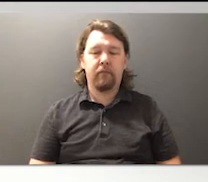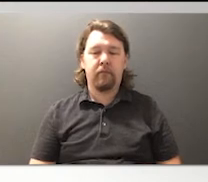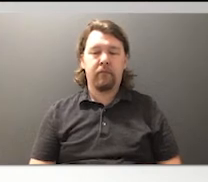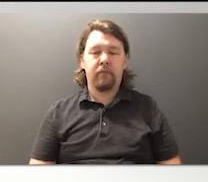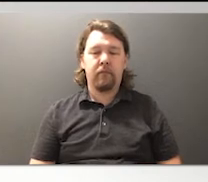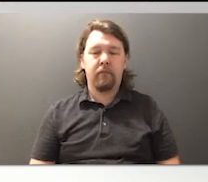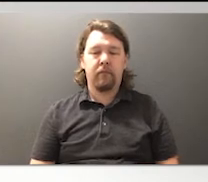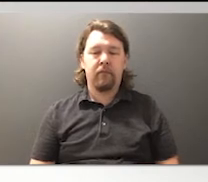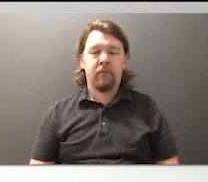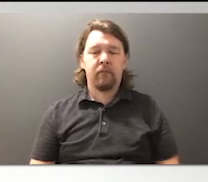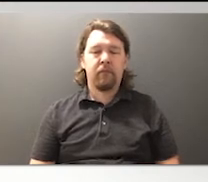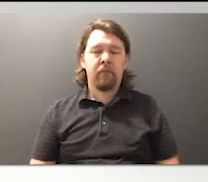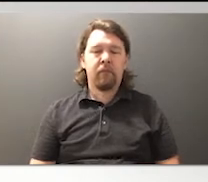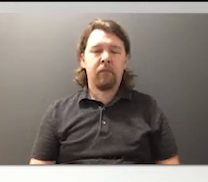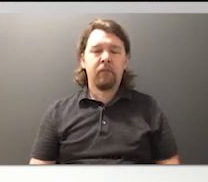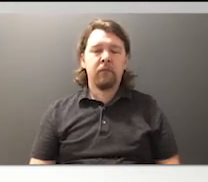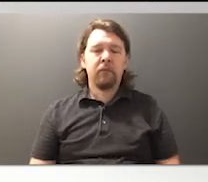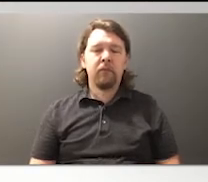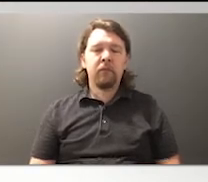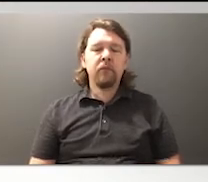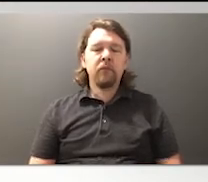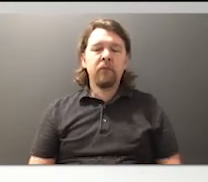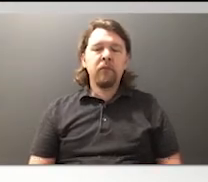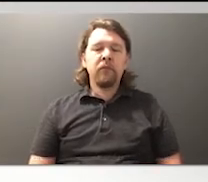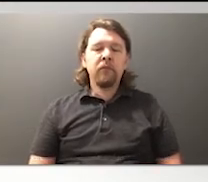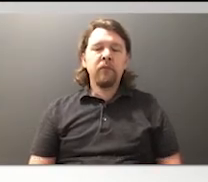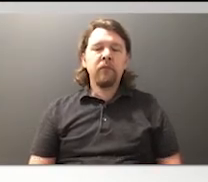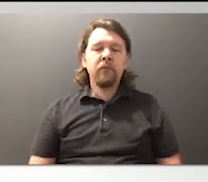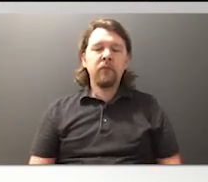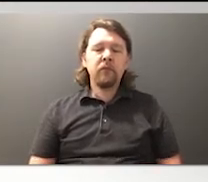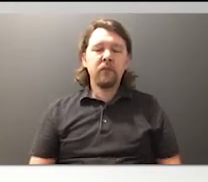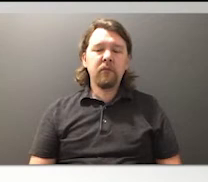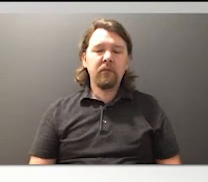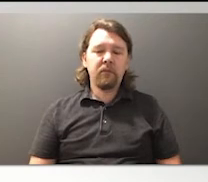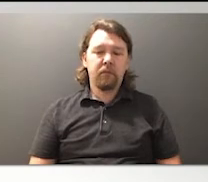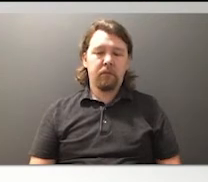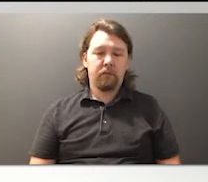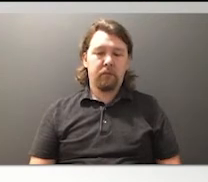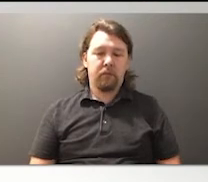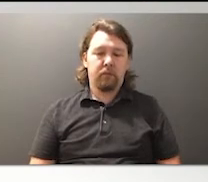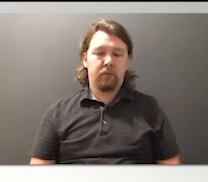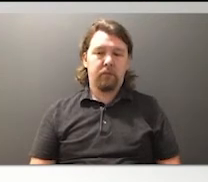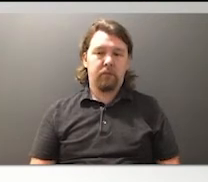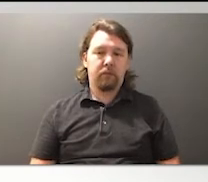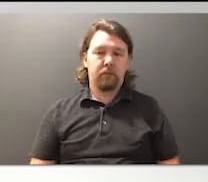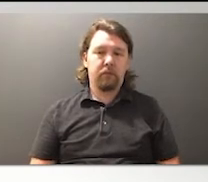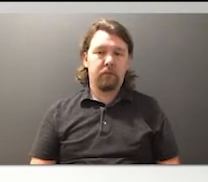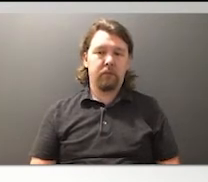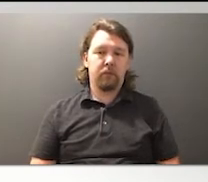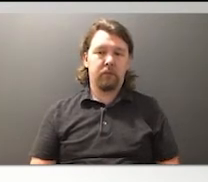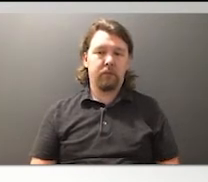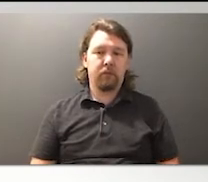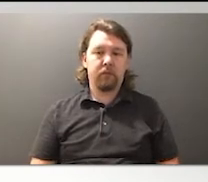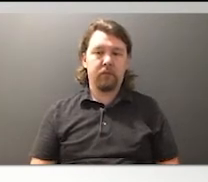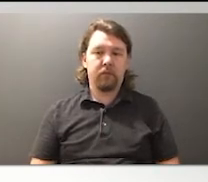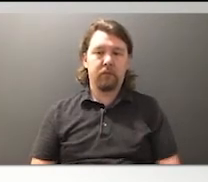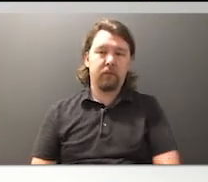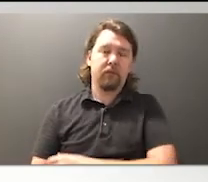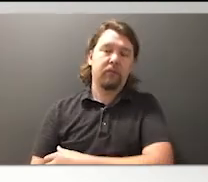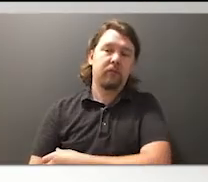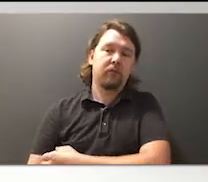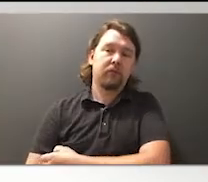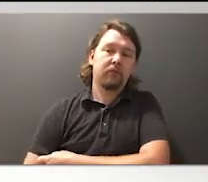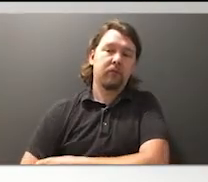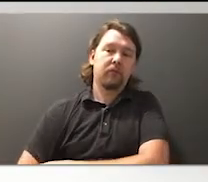well, Family Empowerment Scholarship, when that came out, it automatically, it has